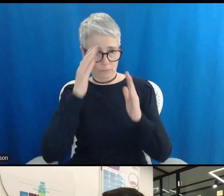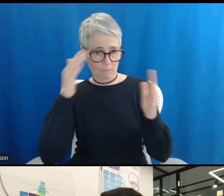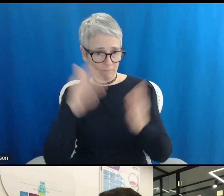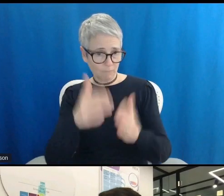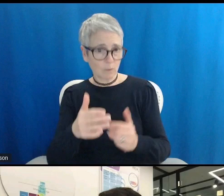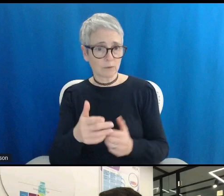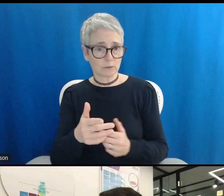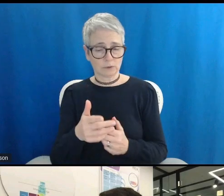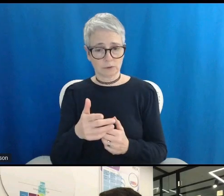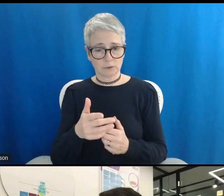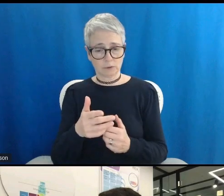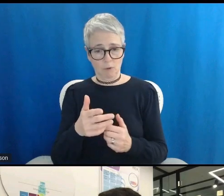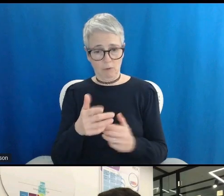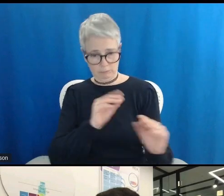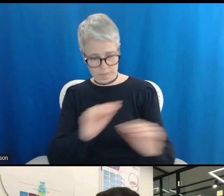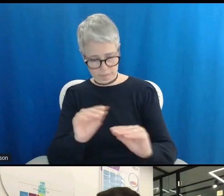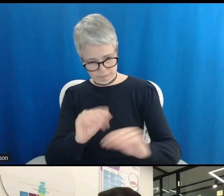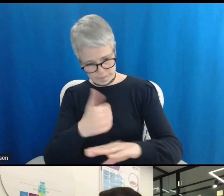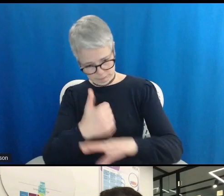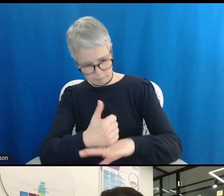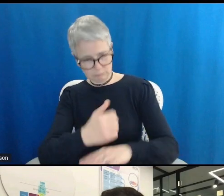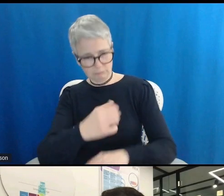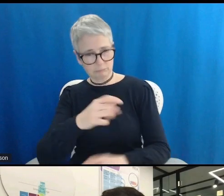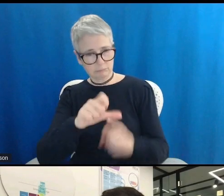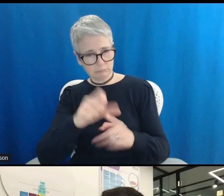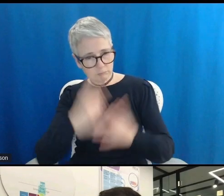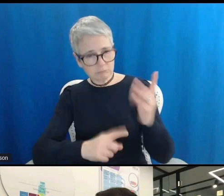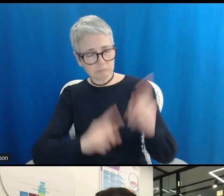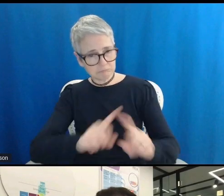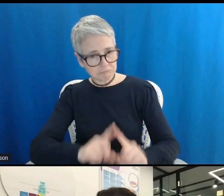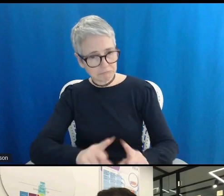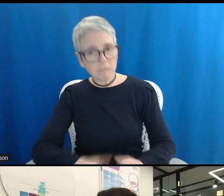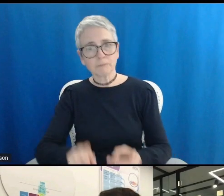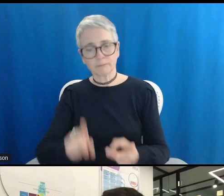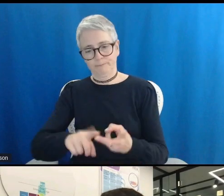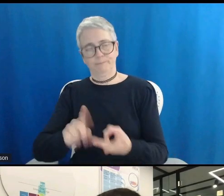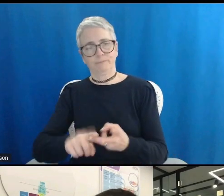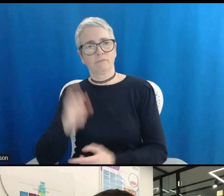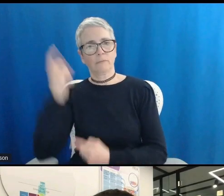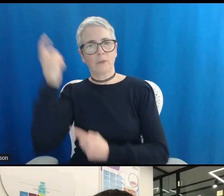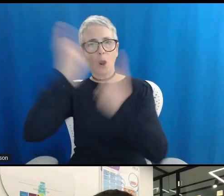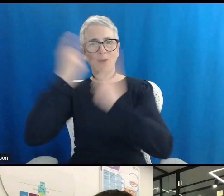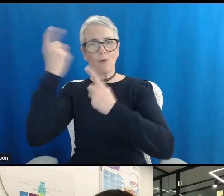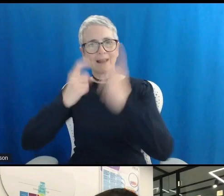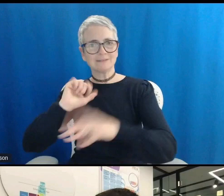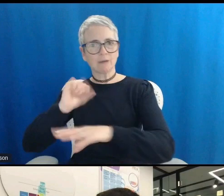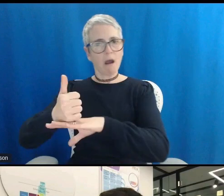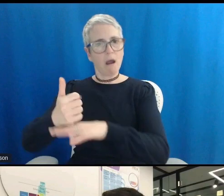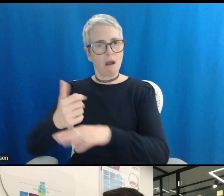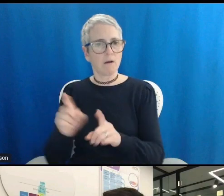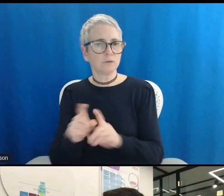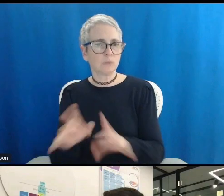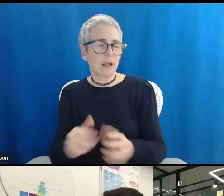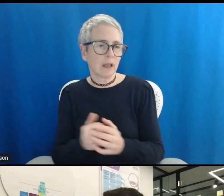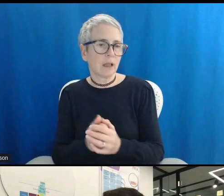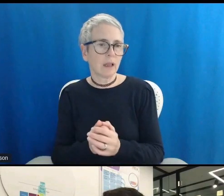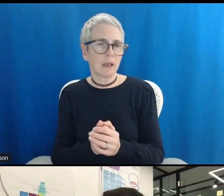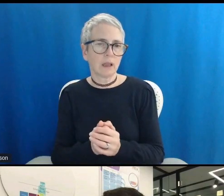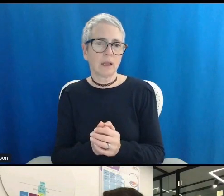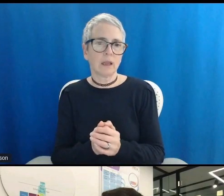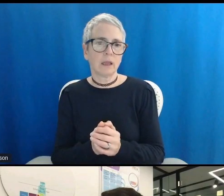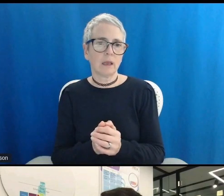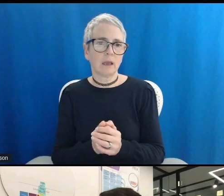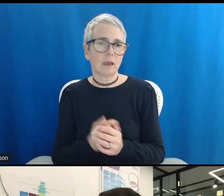other thing is I do is I'm Access Israel Innovator, and I'm working with them on a project called The Possible that I would be happy to